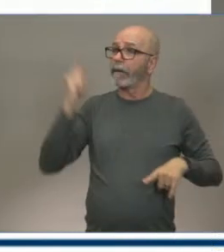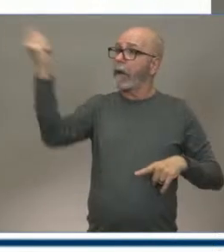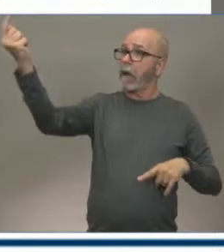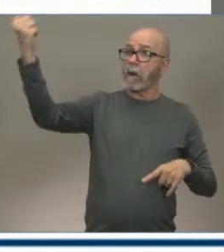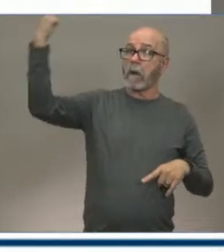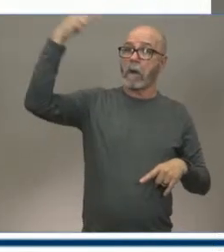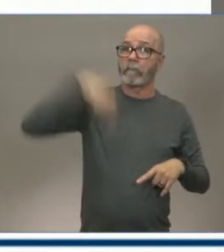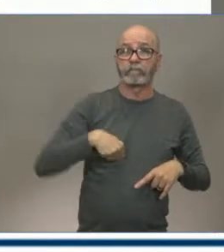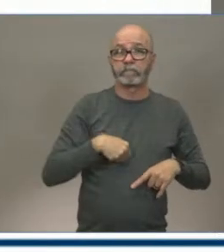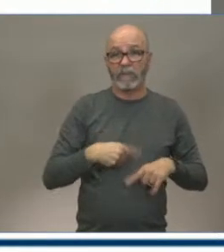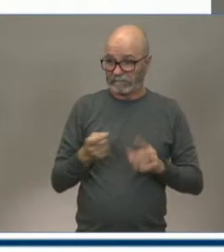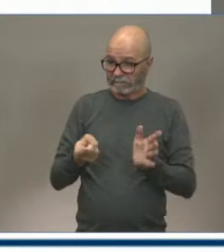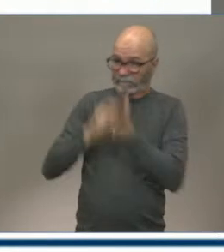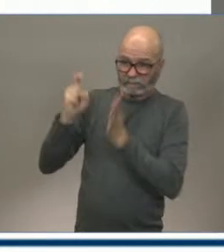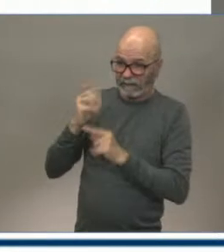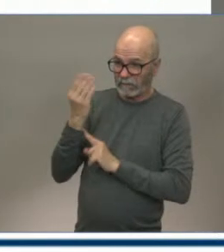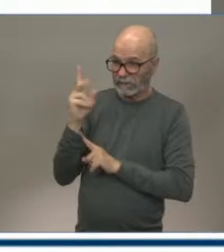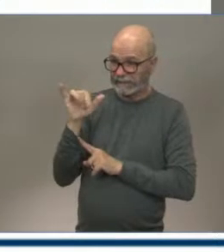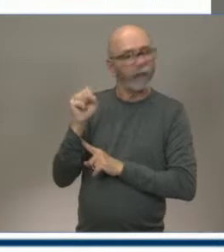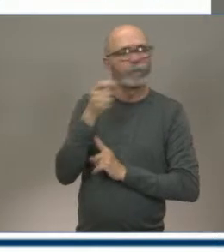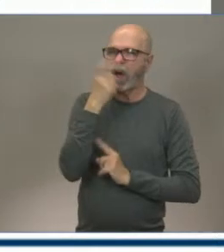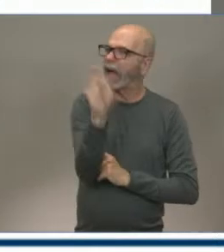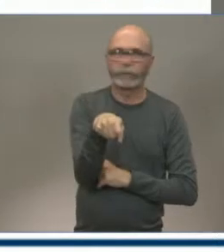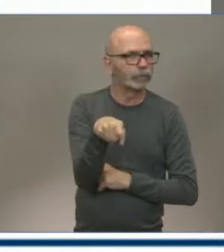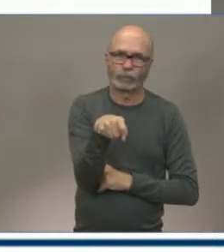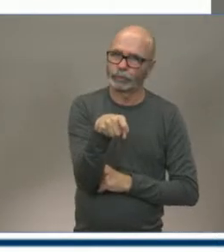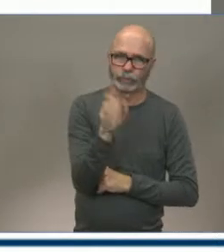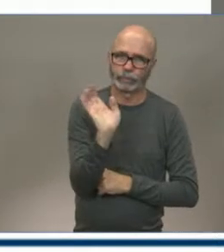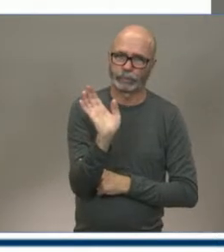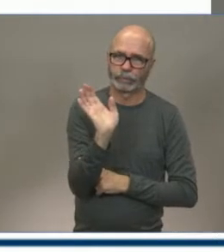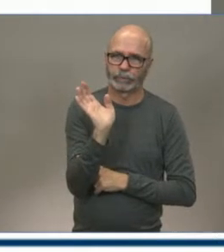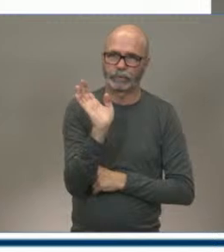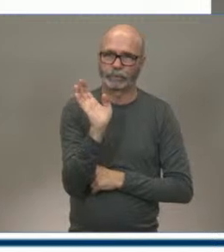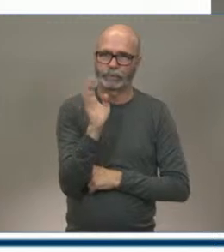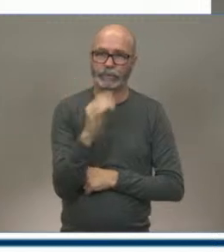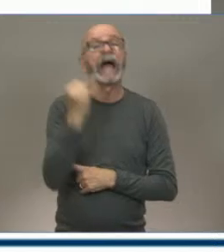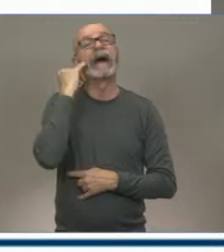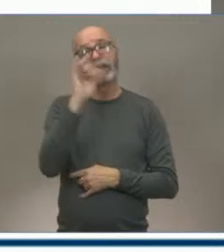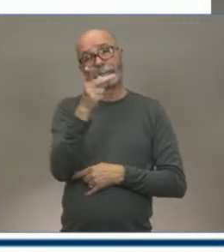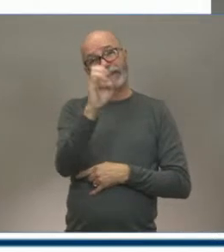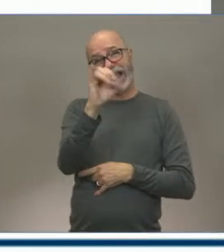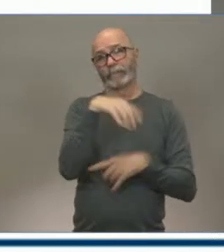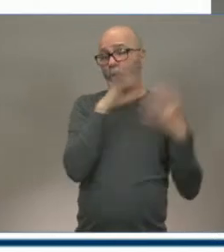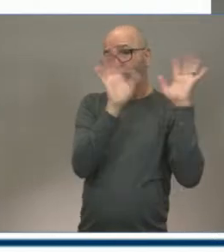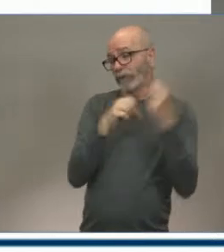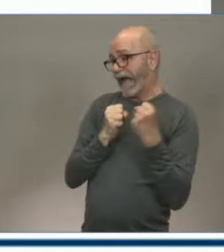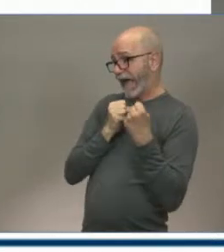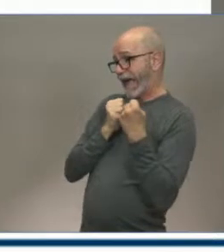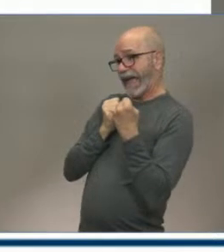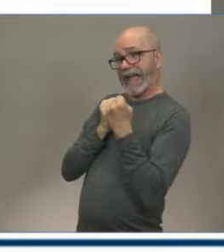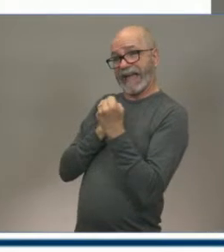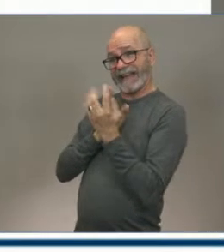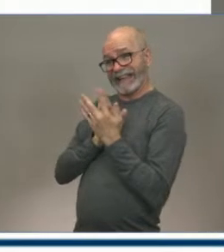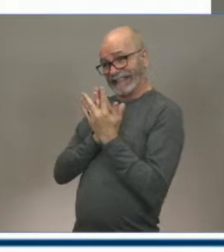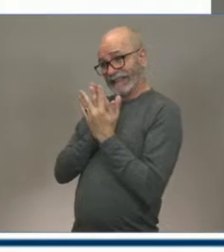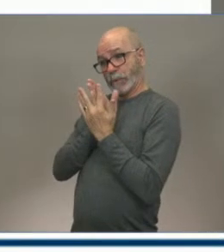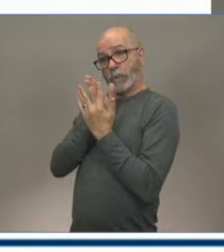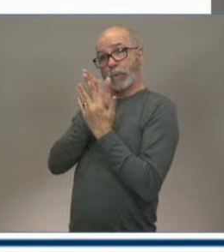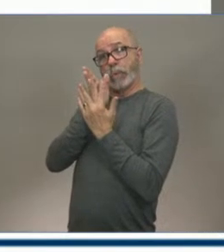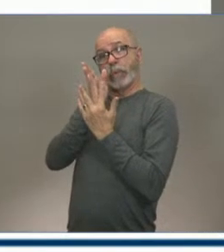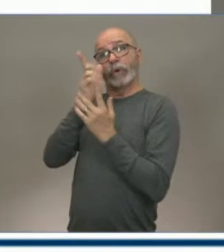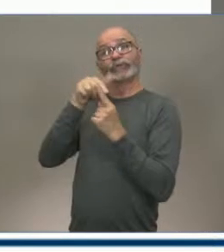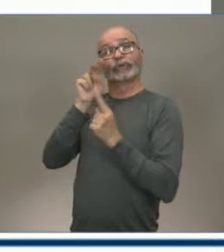from PEI and driving directly through New Brunswick to get to Nova Scotia, you won't need to quarantine, but you need to